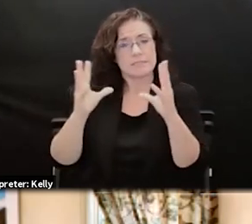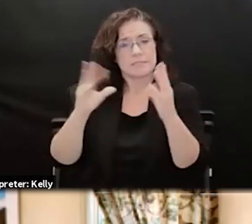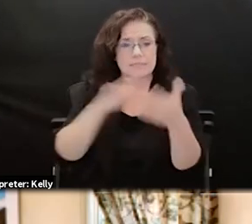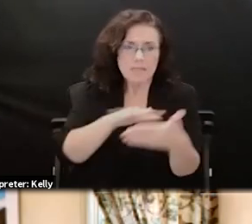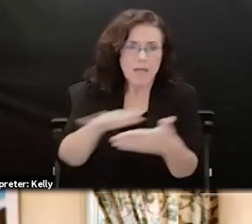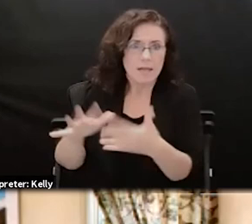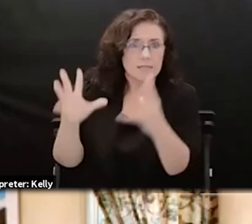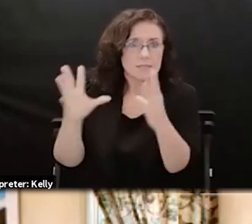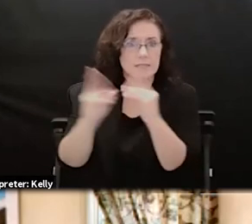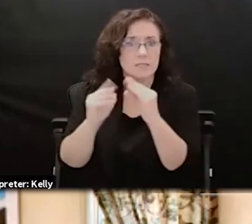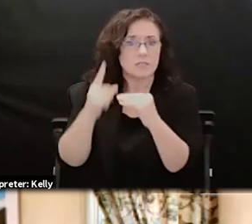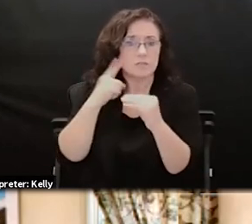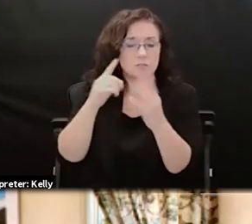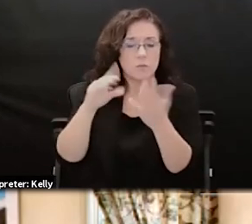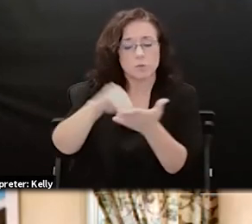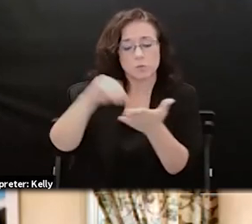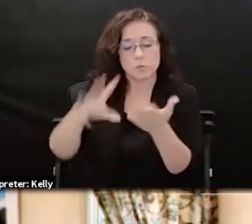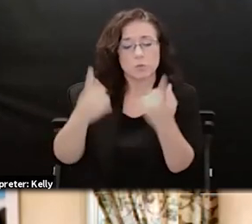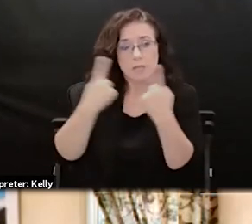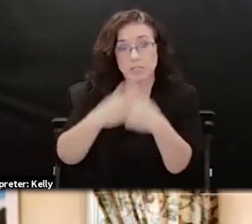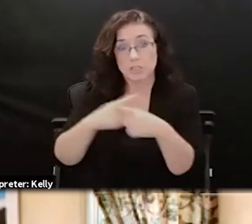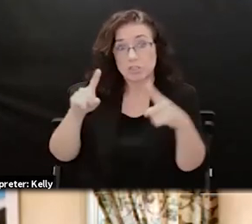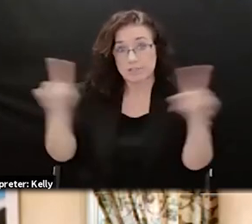forward and into the year